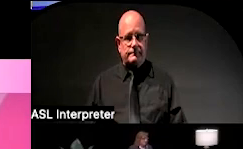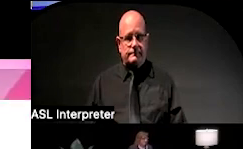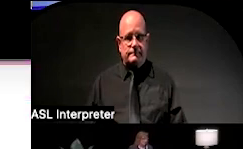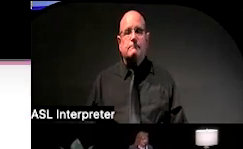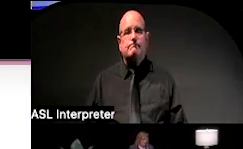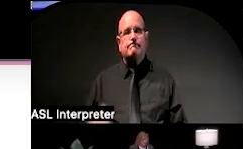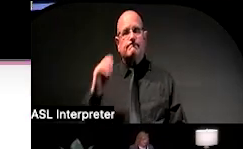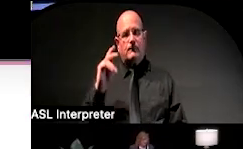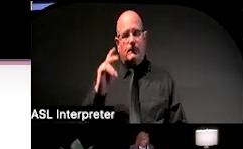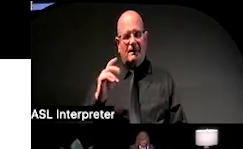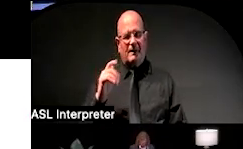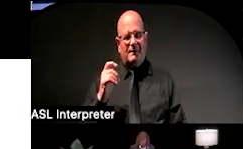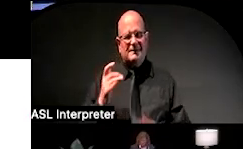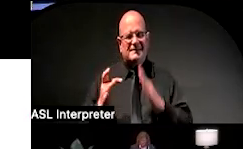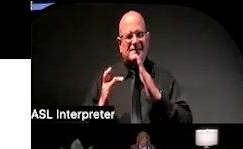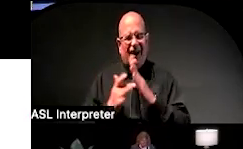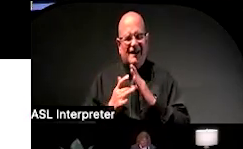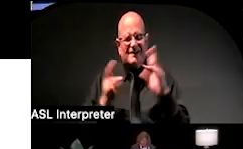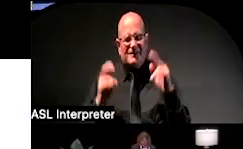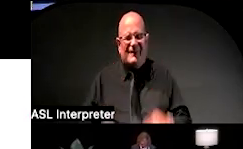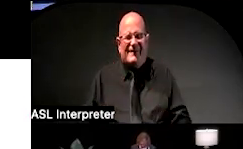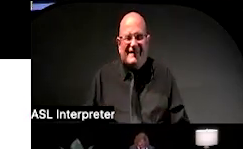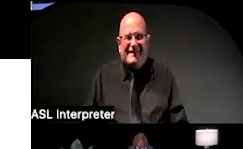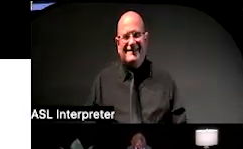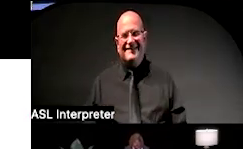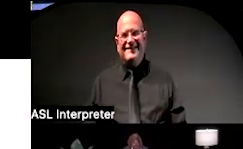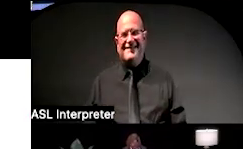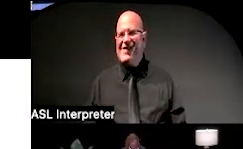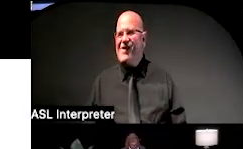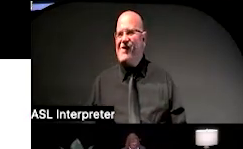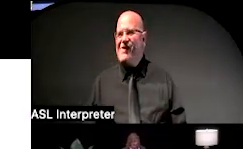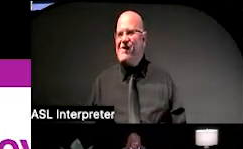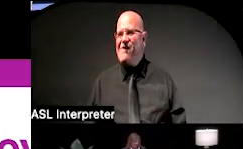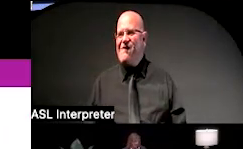Okay, having a little bit of techno here.